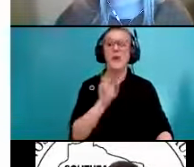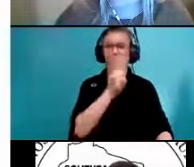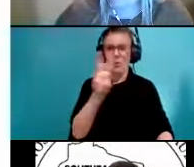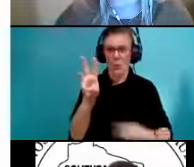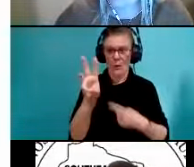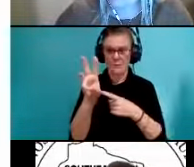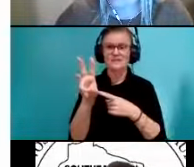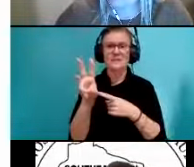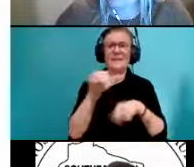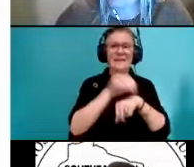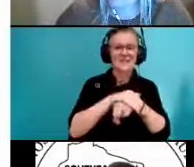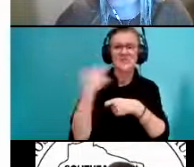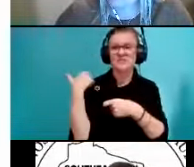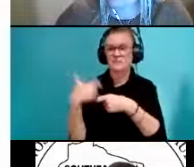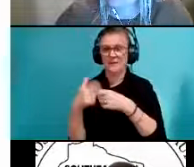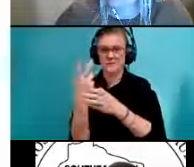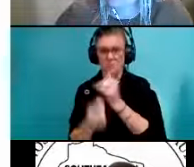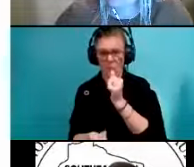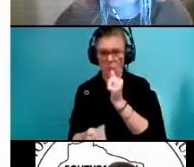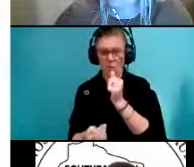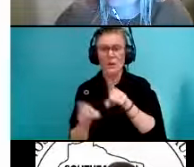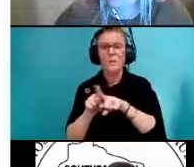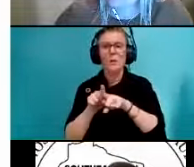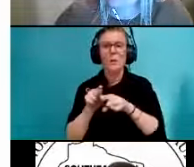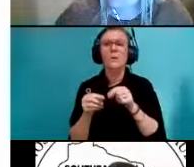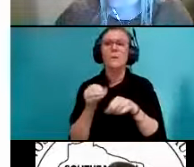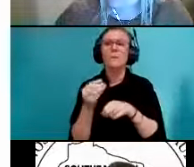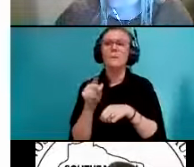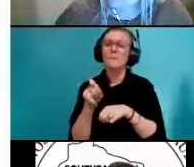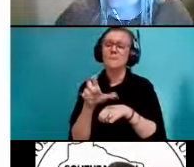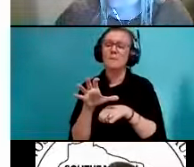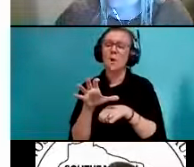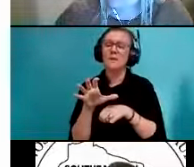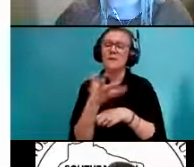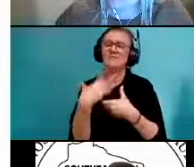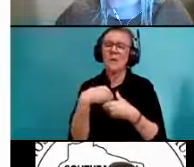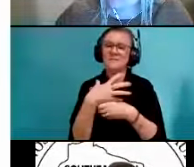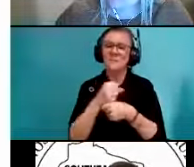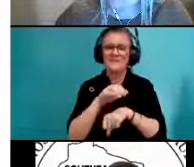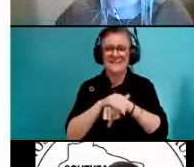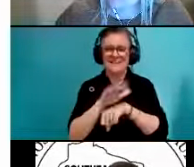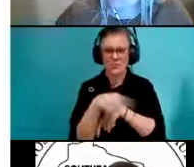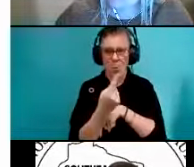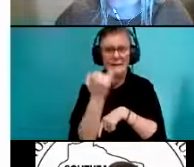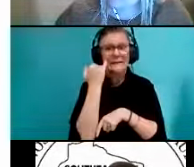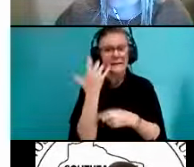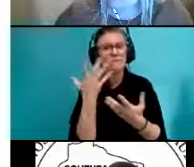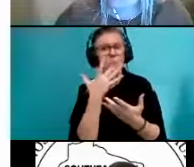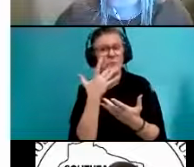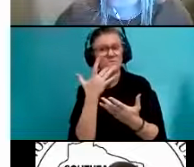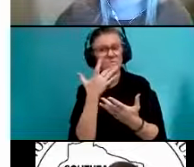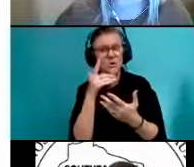both in English and in Spanish, but the public involvement summary is only in English. So if you would like a copy of the